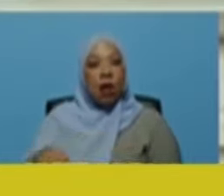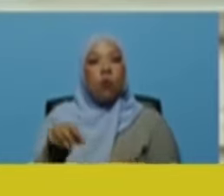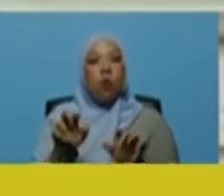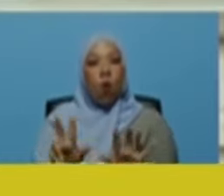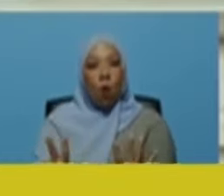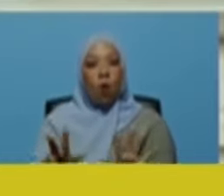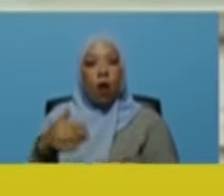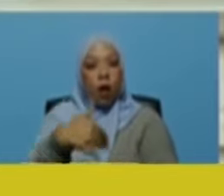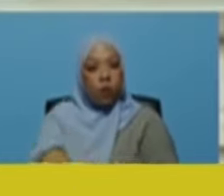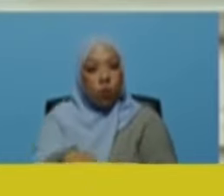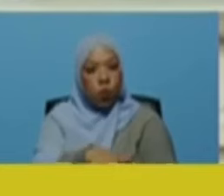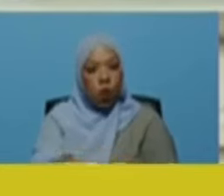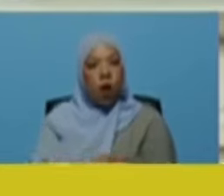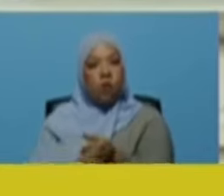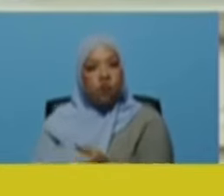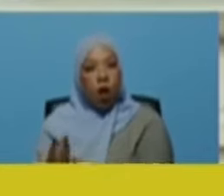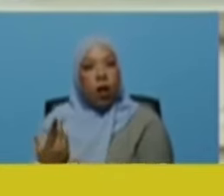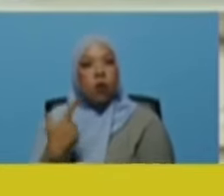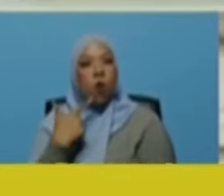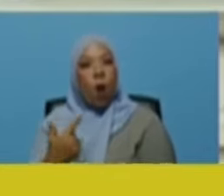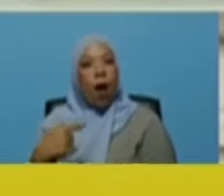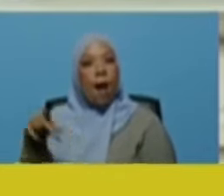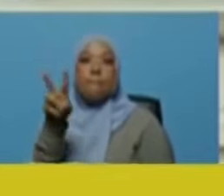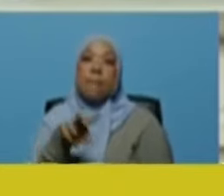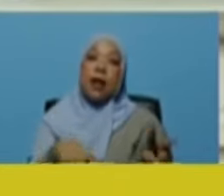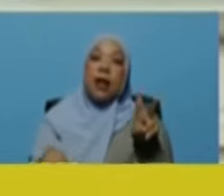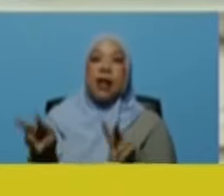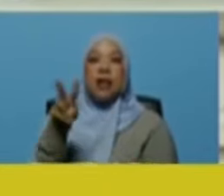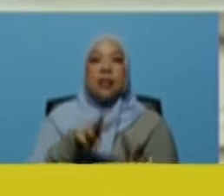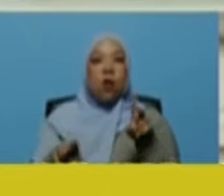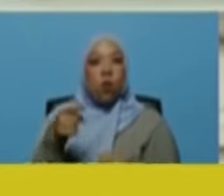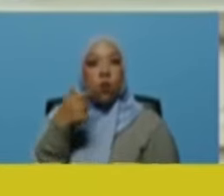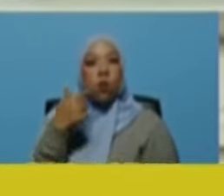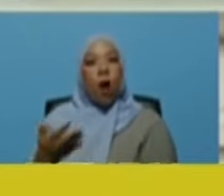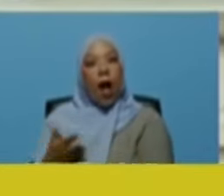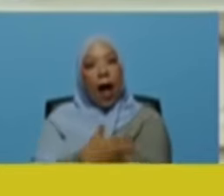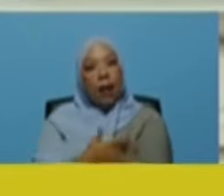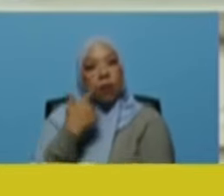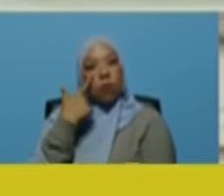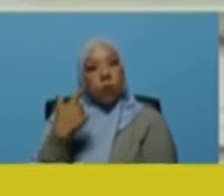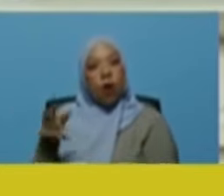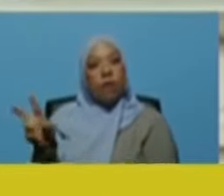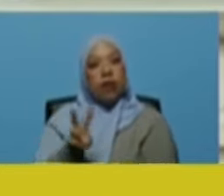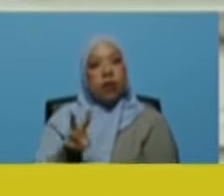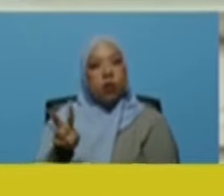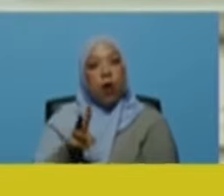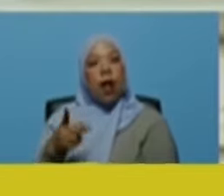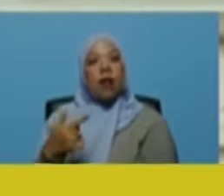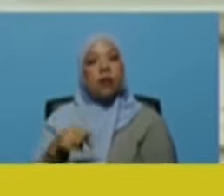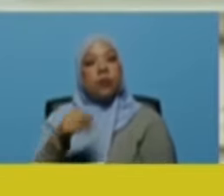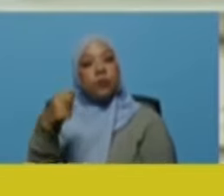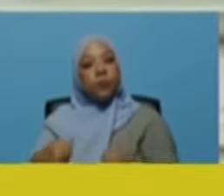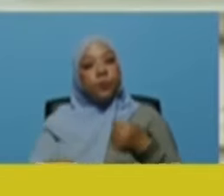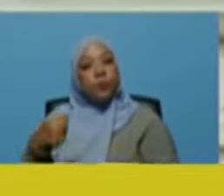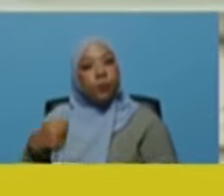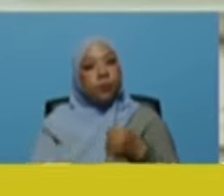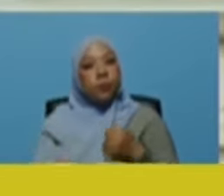kilometer 8 of Avenue Florencio Jimenez. I passed through there when I was touring the country in